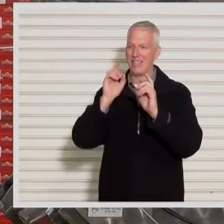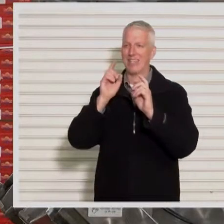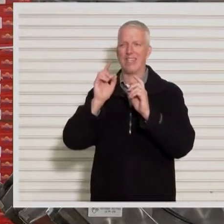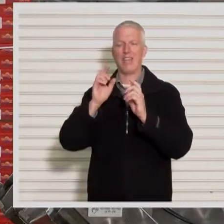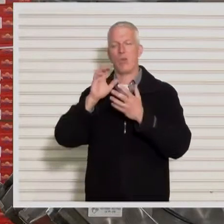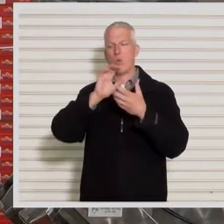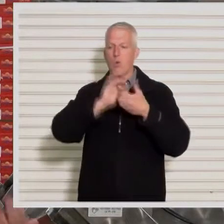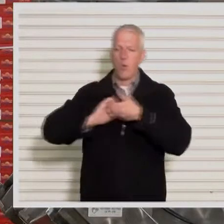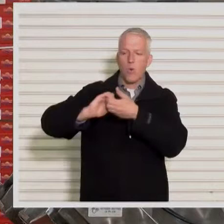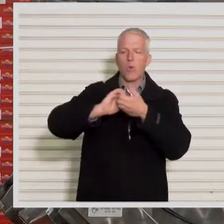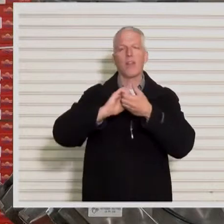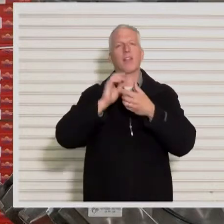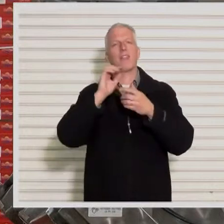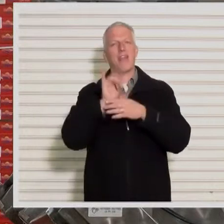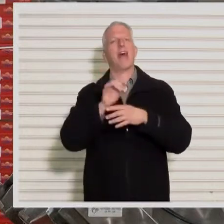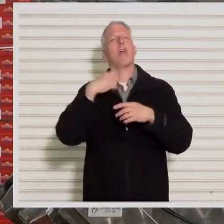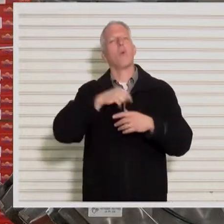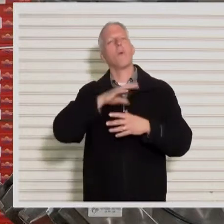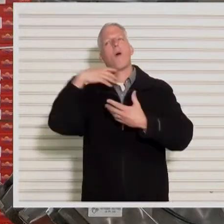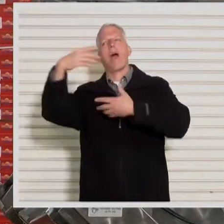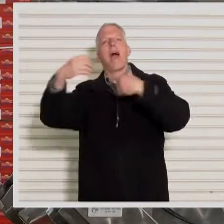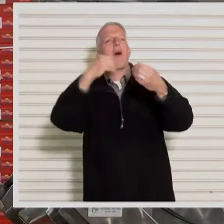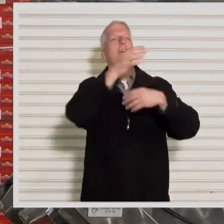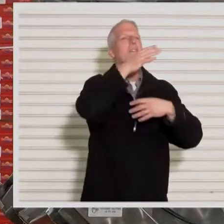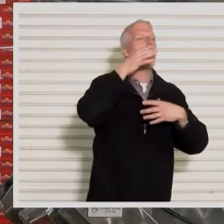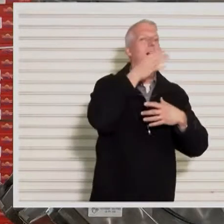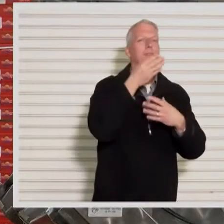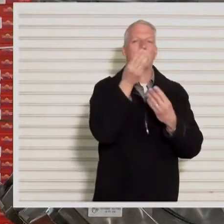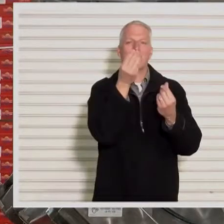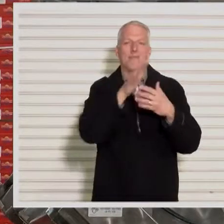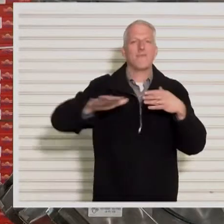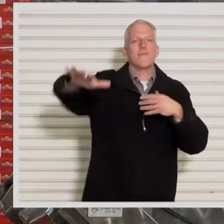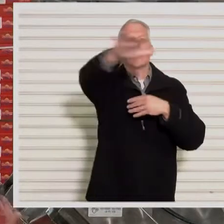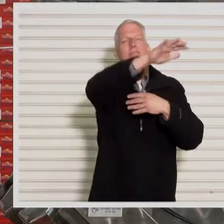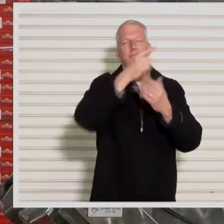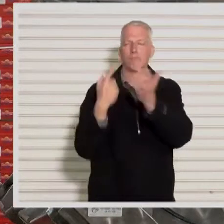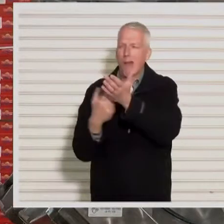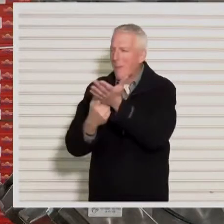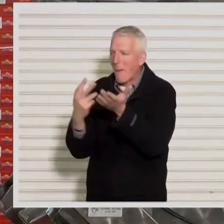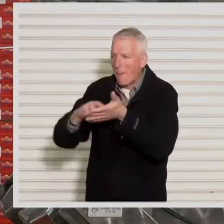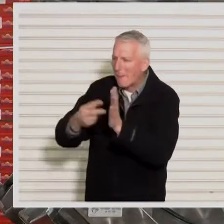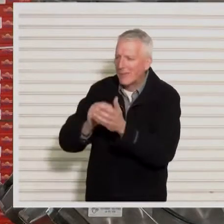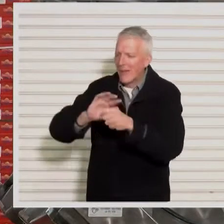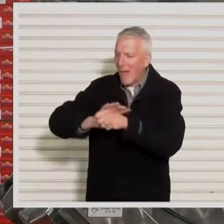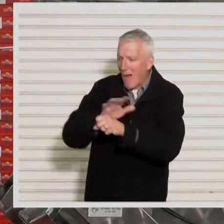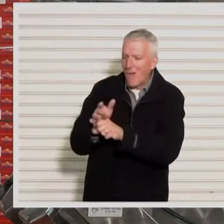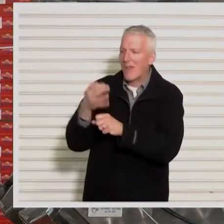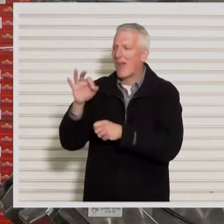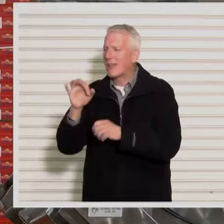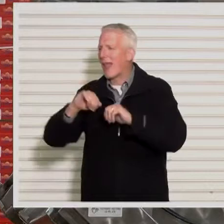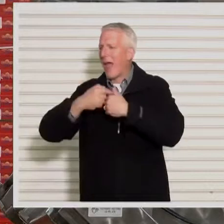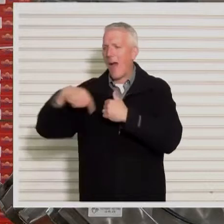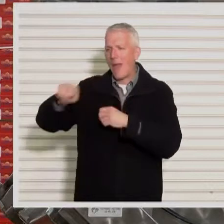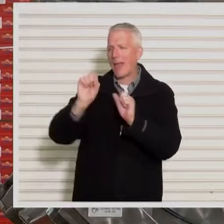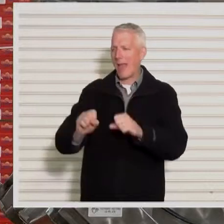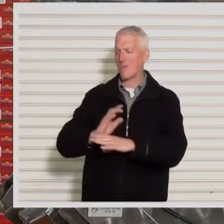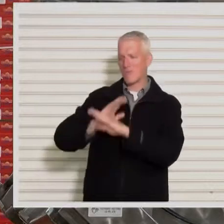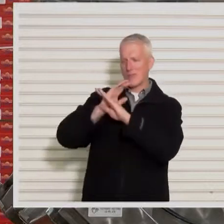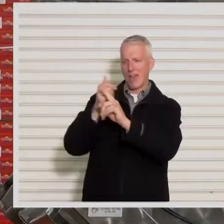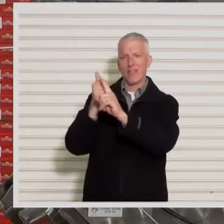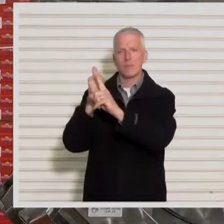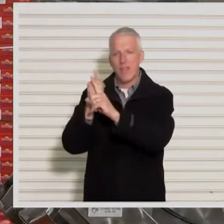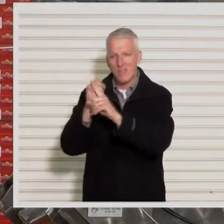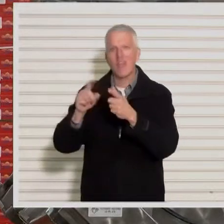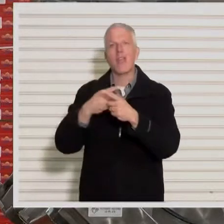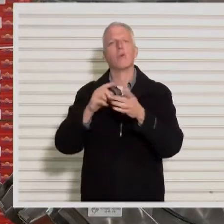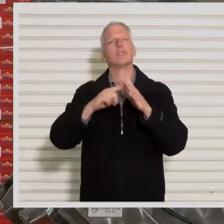that. So we started going out into the fields, talking about what is COVID-19, how can workers protect themselves. And then we